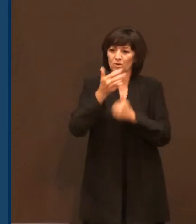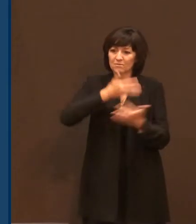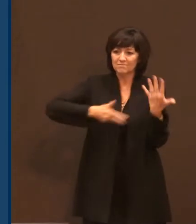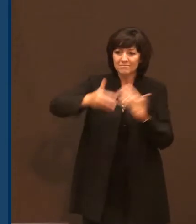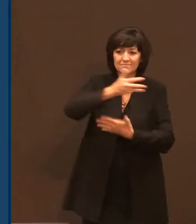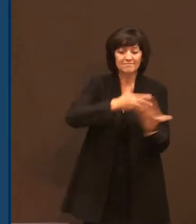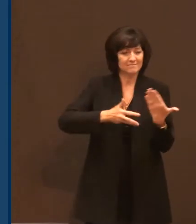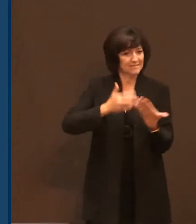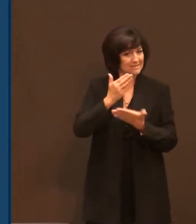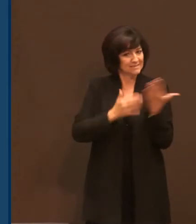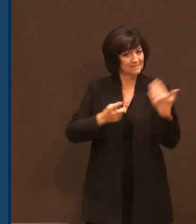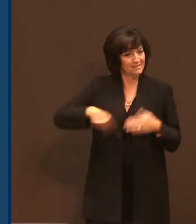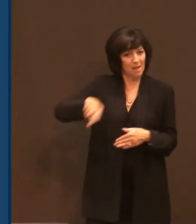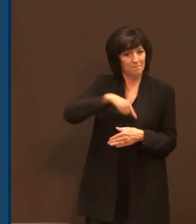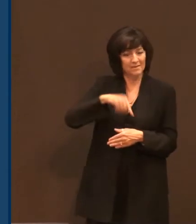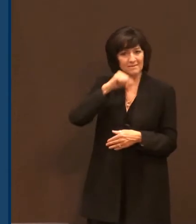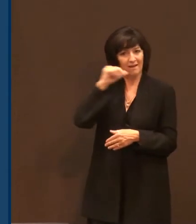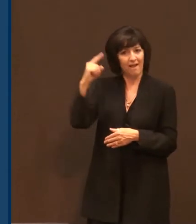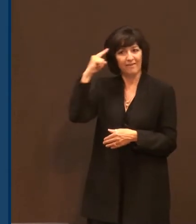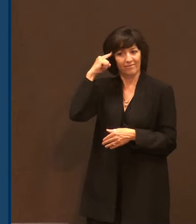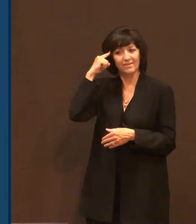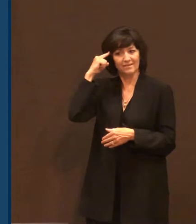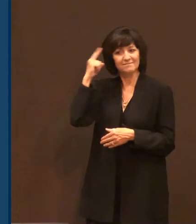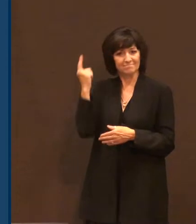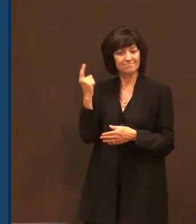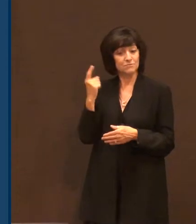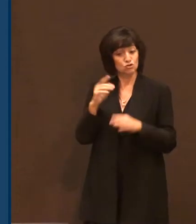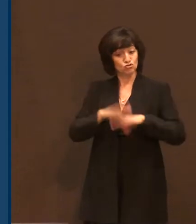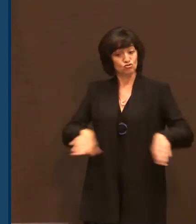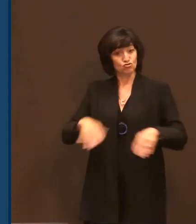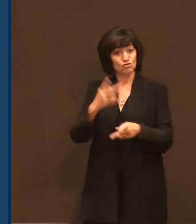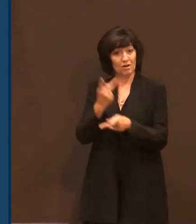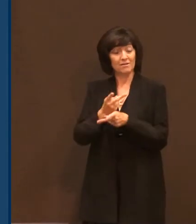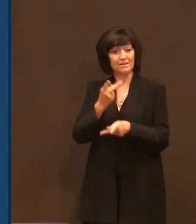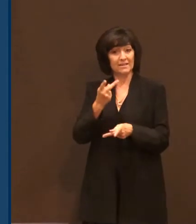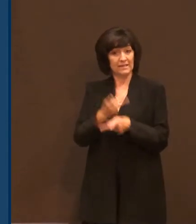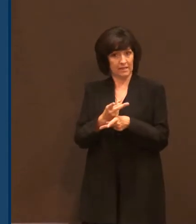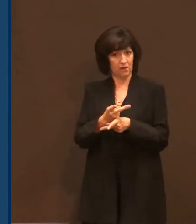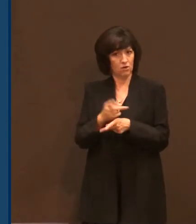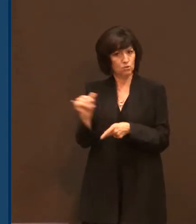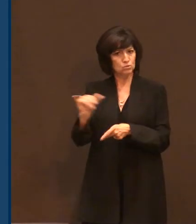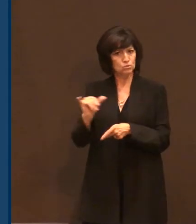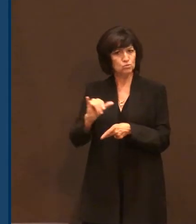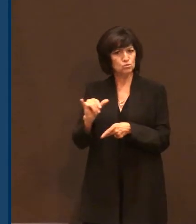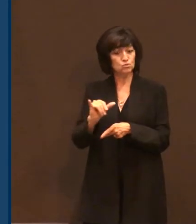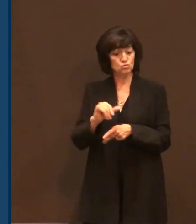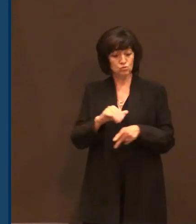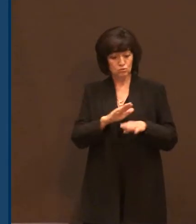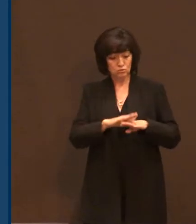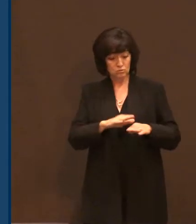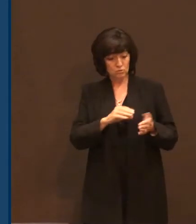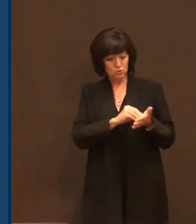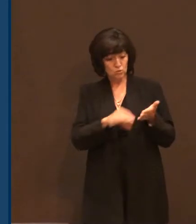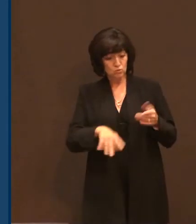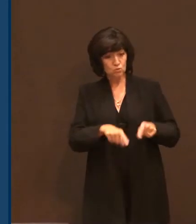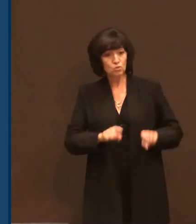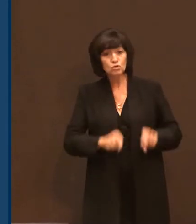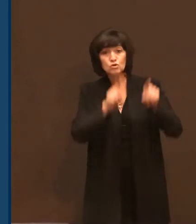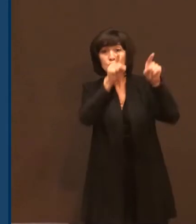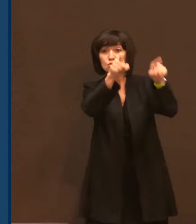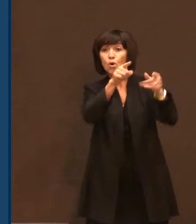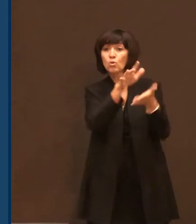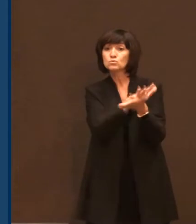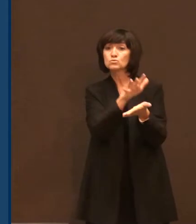children. But children is childcare, or school, is childcare or daycare for lots of